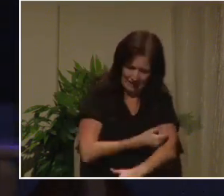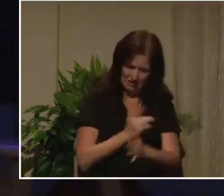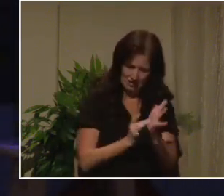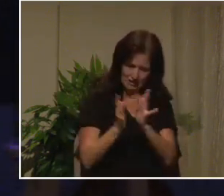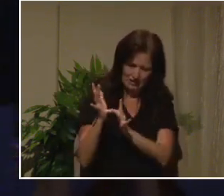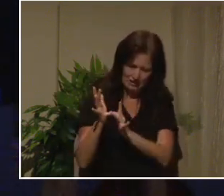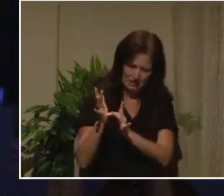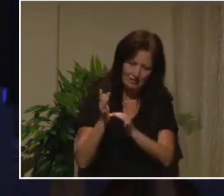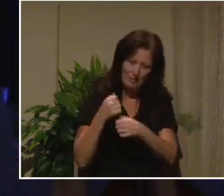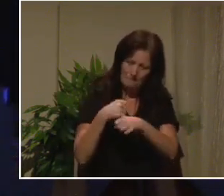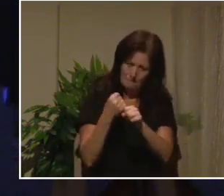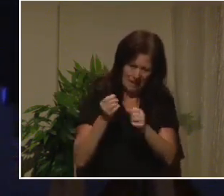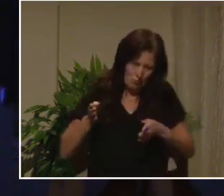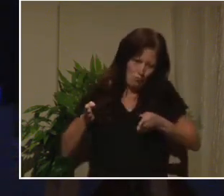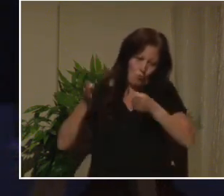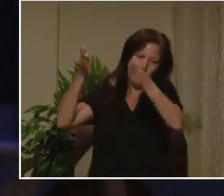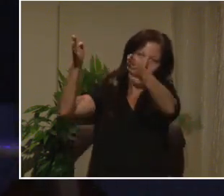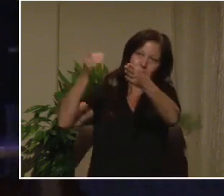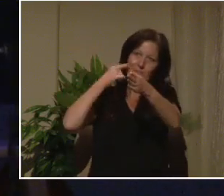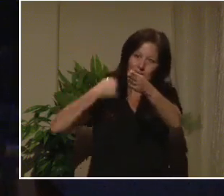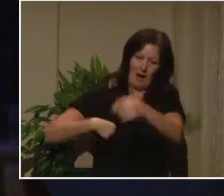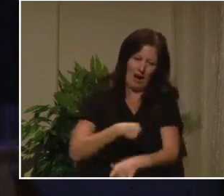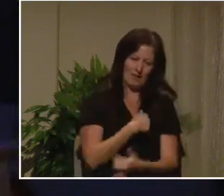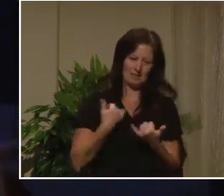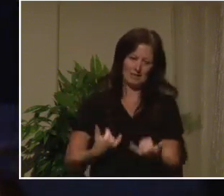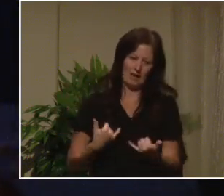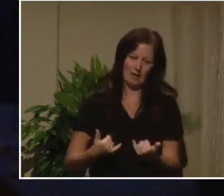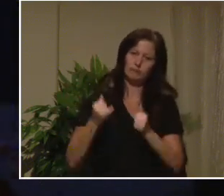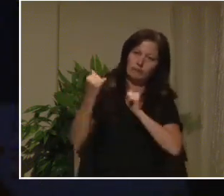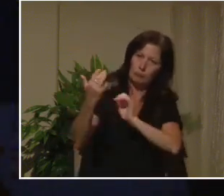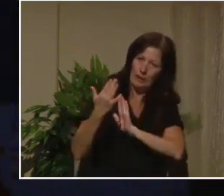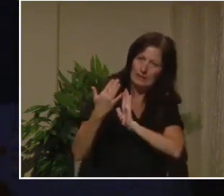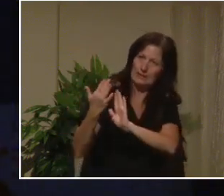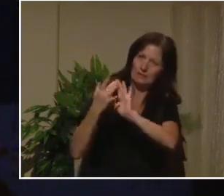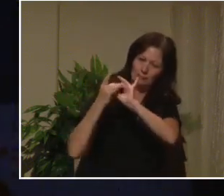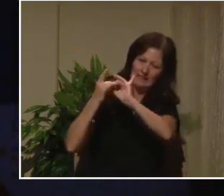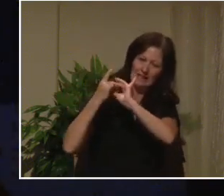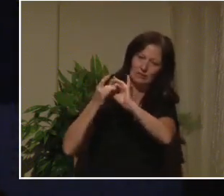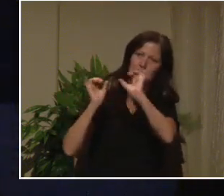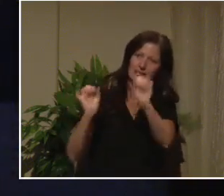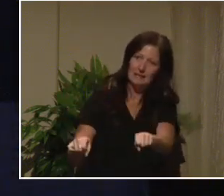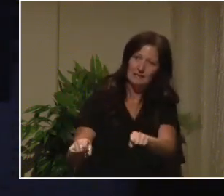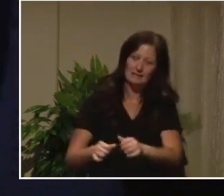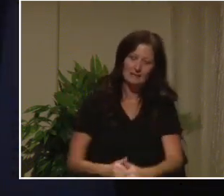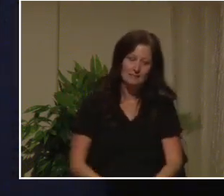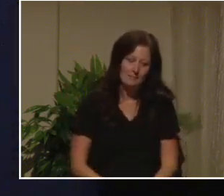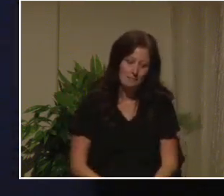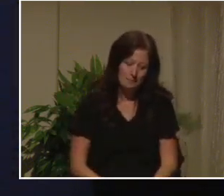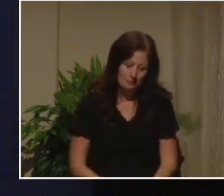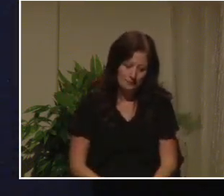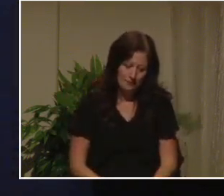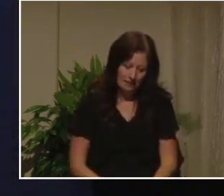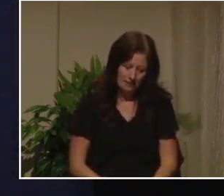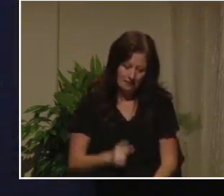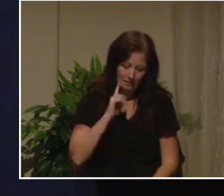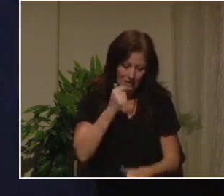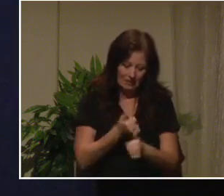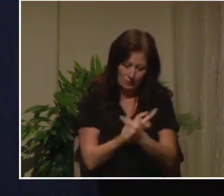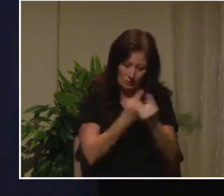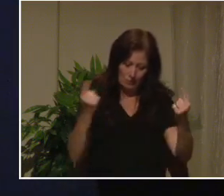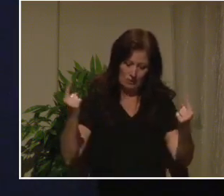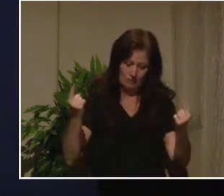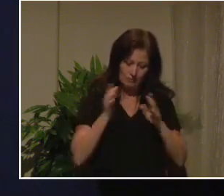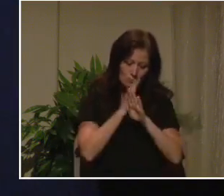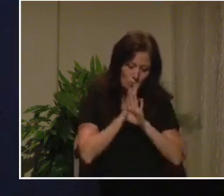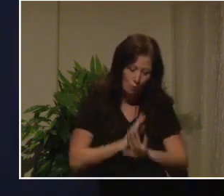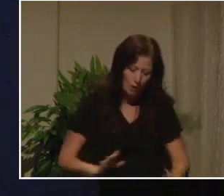into your presence. And now, Lord, each of us in the quiet of our own heart takes time